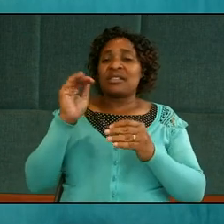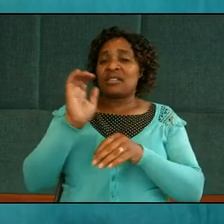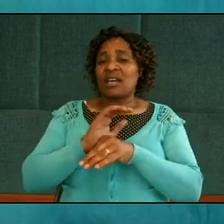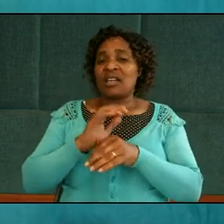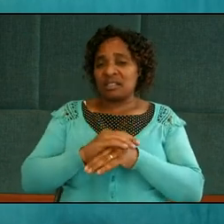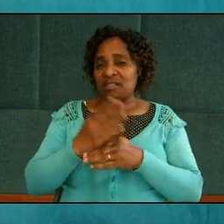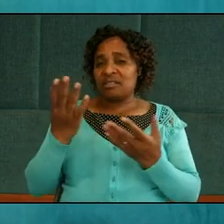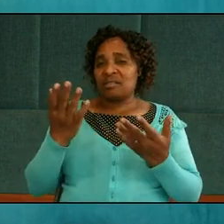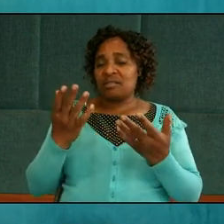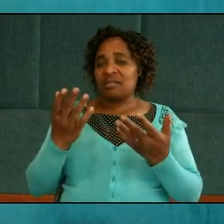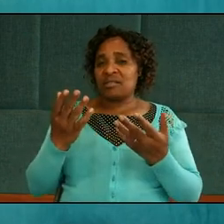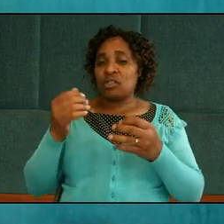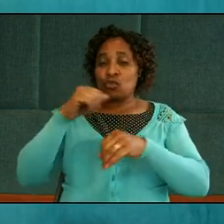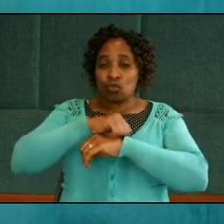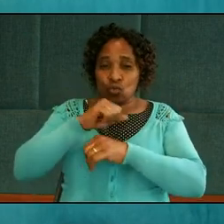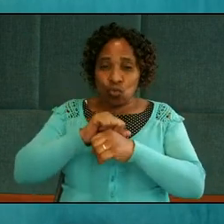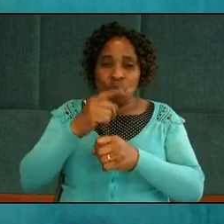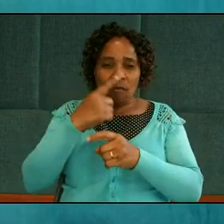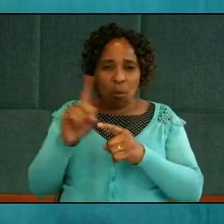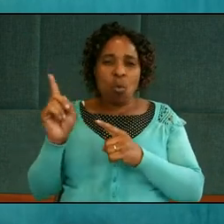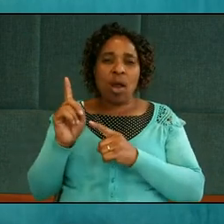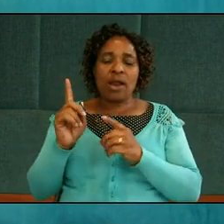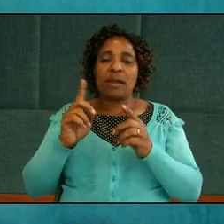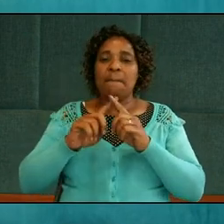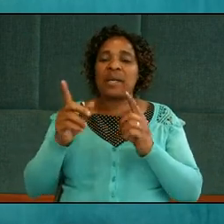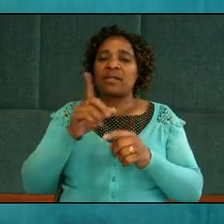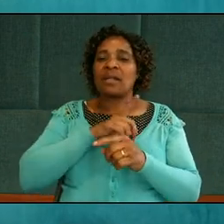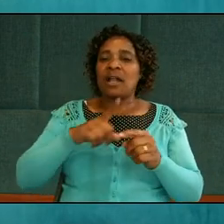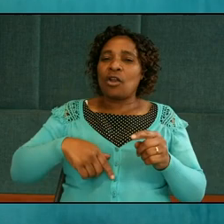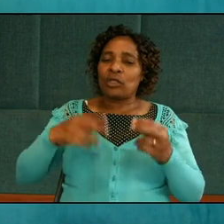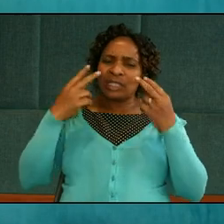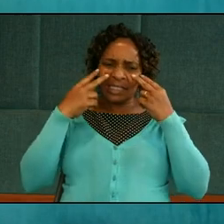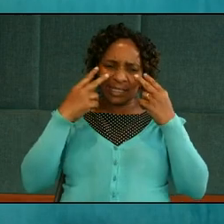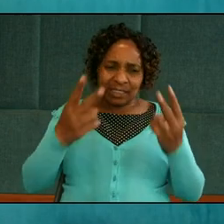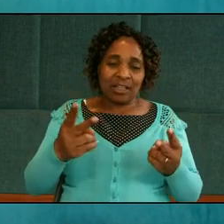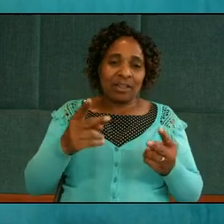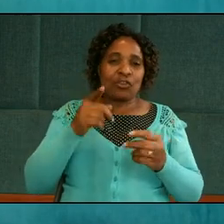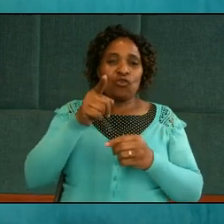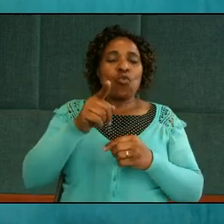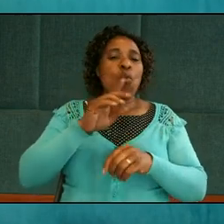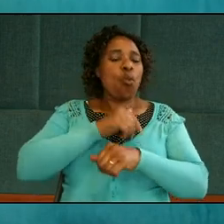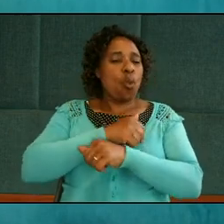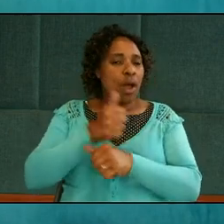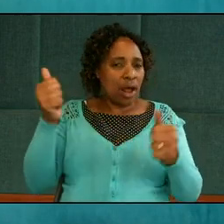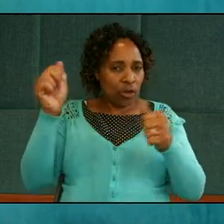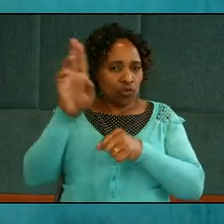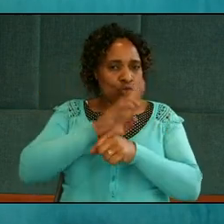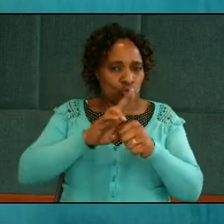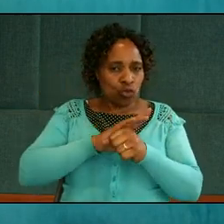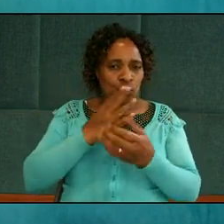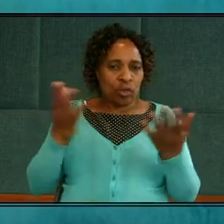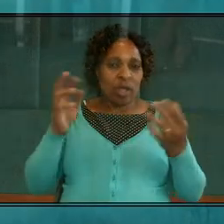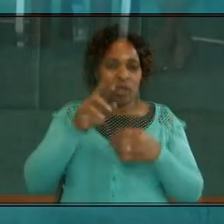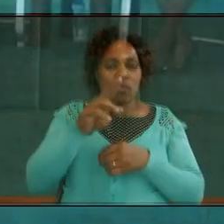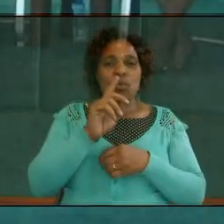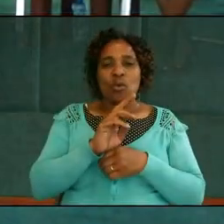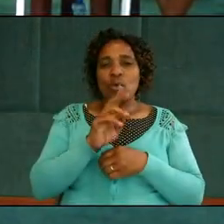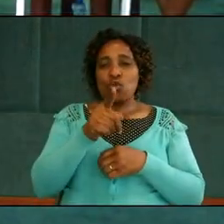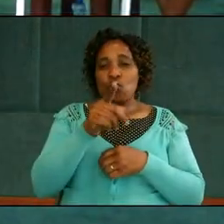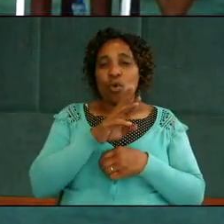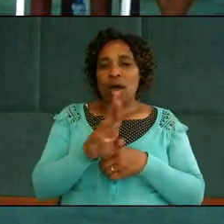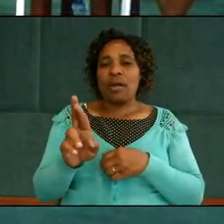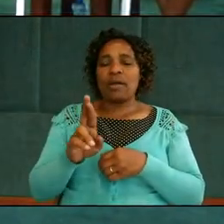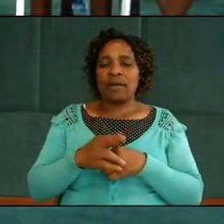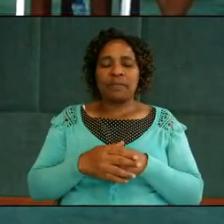might be maybe just in Form 1. But the Lord can see it fit to use you where you are. Thank you. That